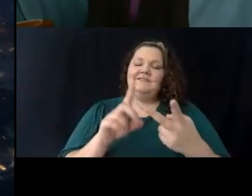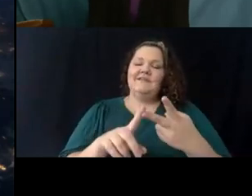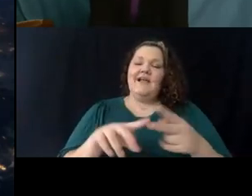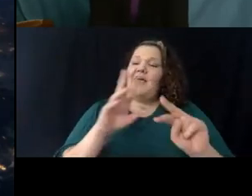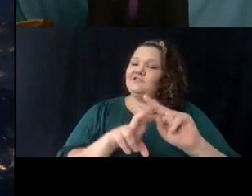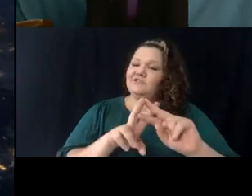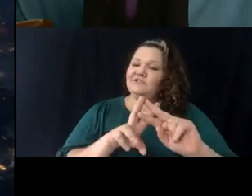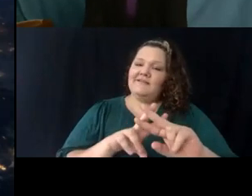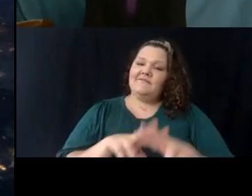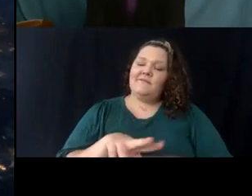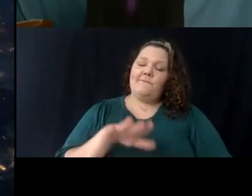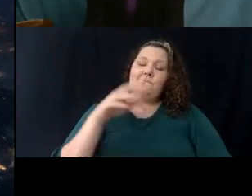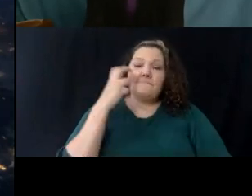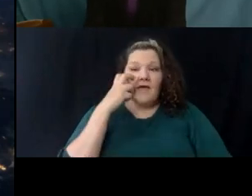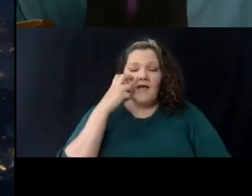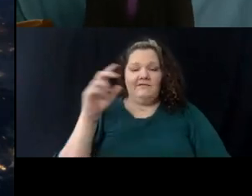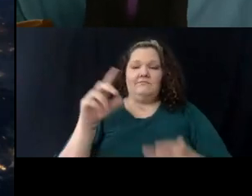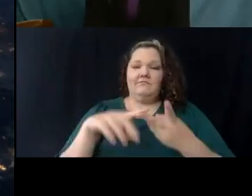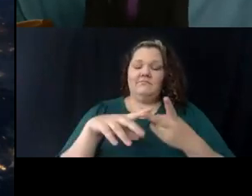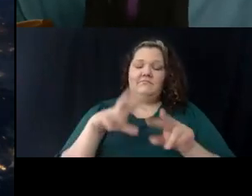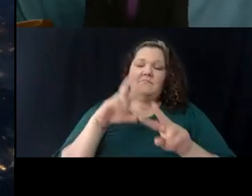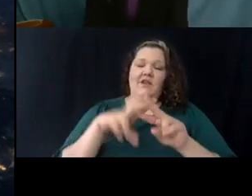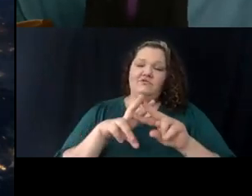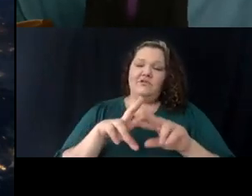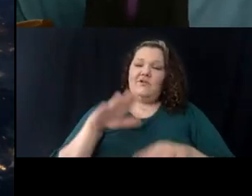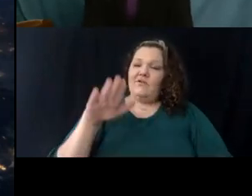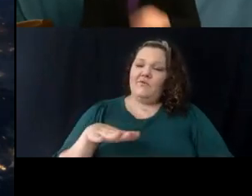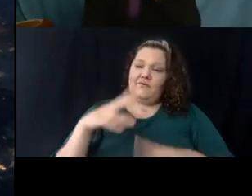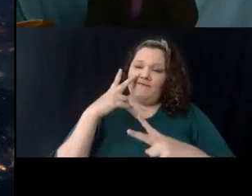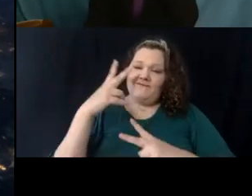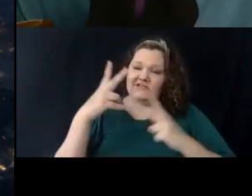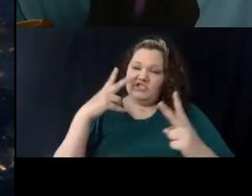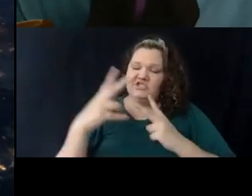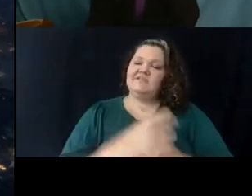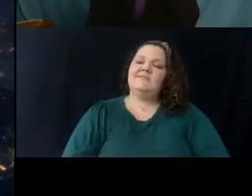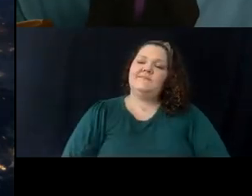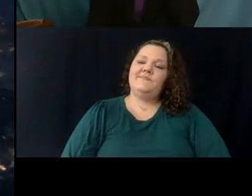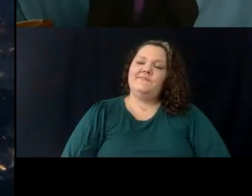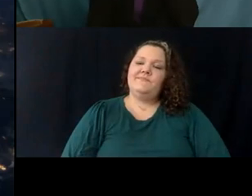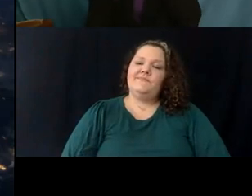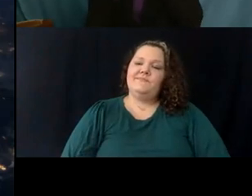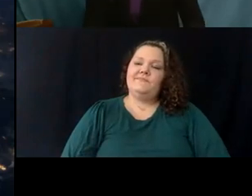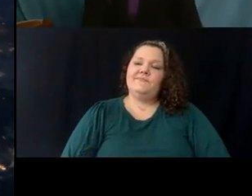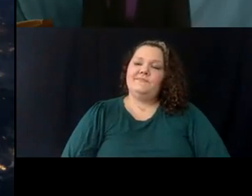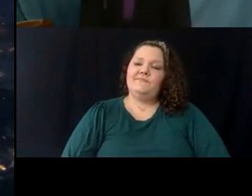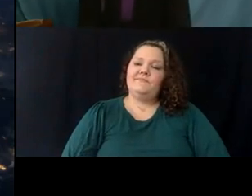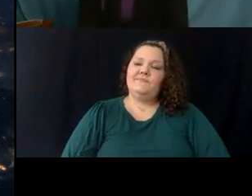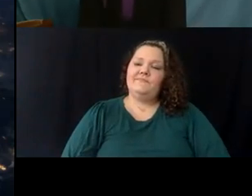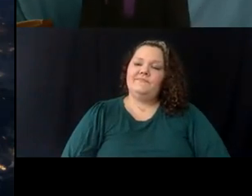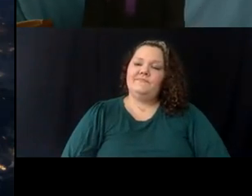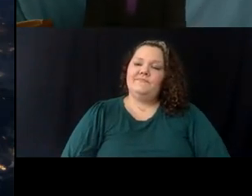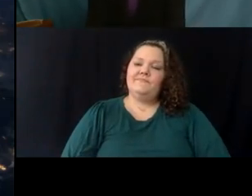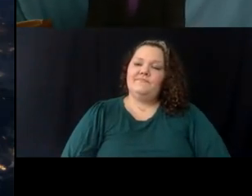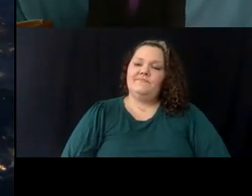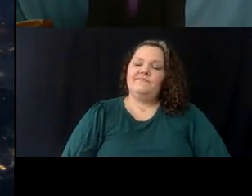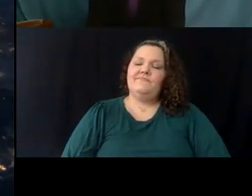If you're adding audio description, that's a hashtag that could be used. Hashtag audio description, hashtag blind, hashtag low vision. Just thinking through a number